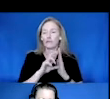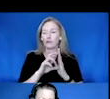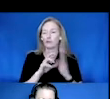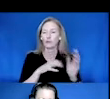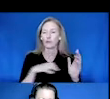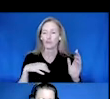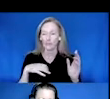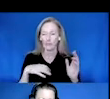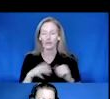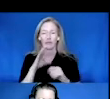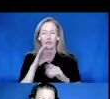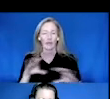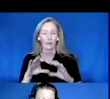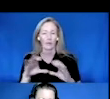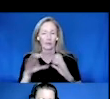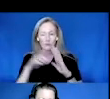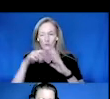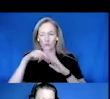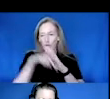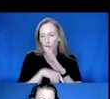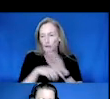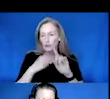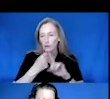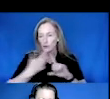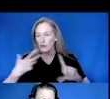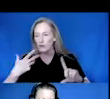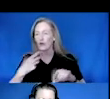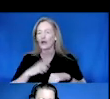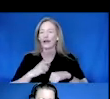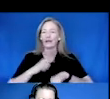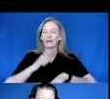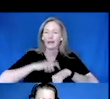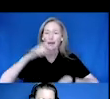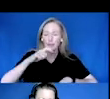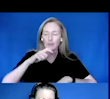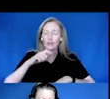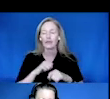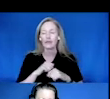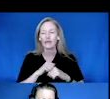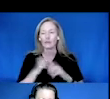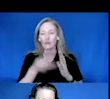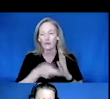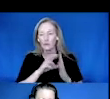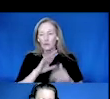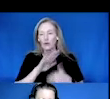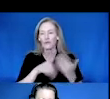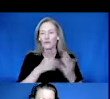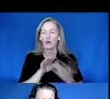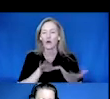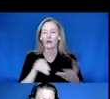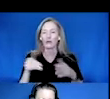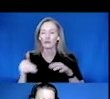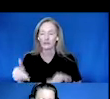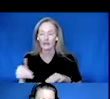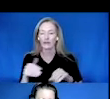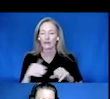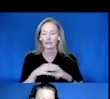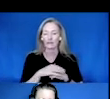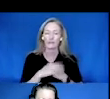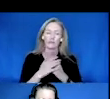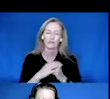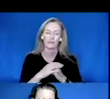and timely review of all maternal deaths occurring in IHS or tribal facilities,